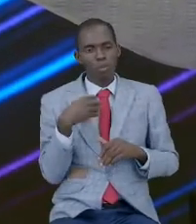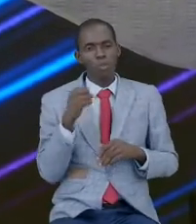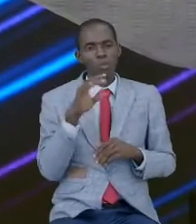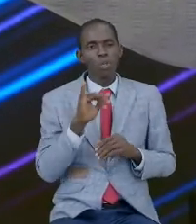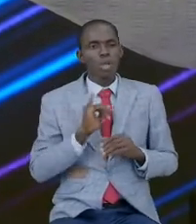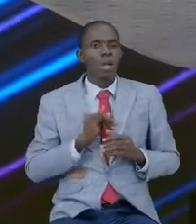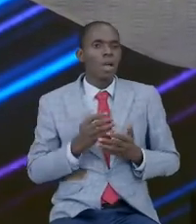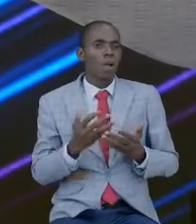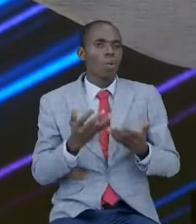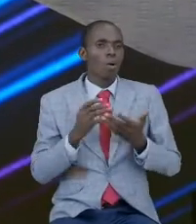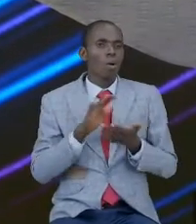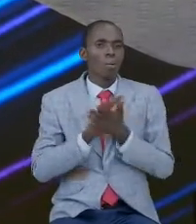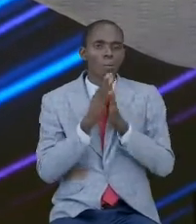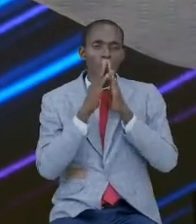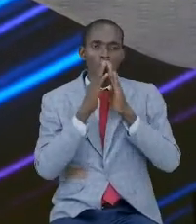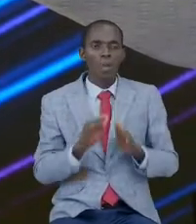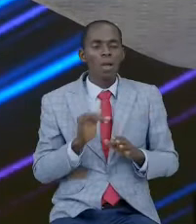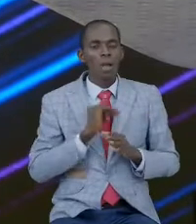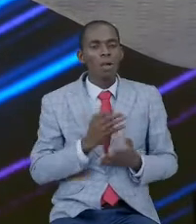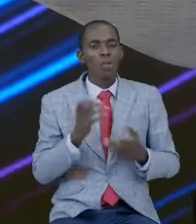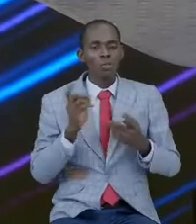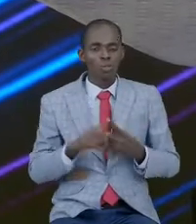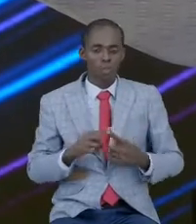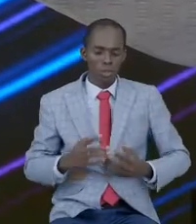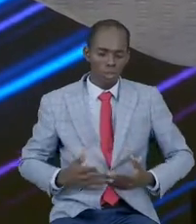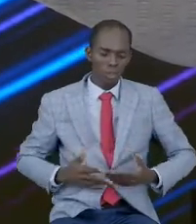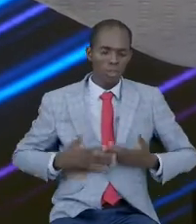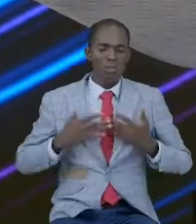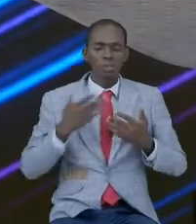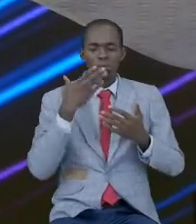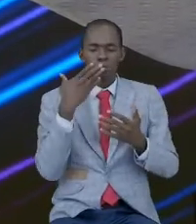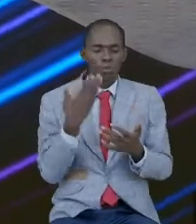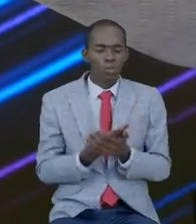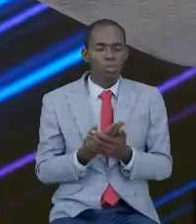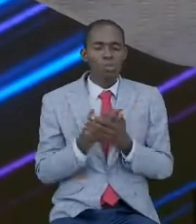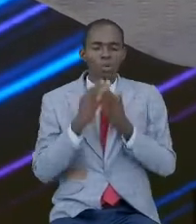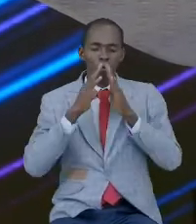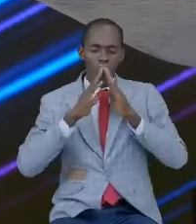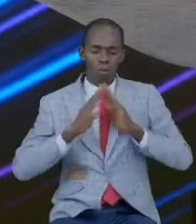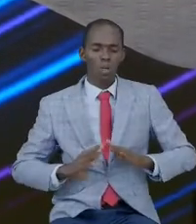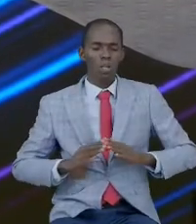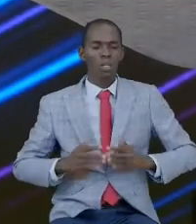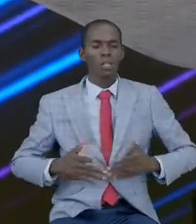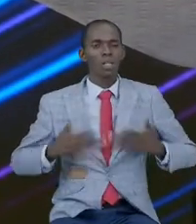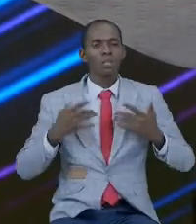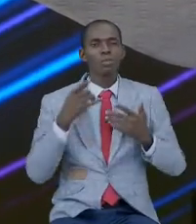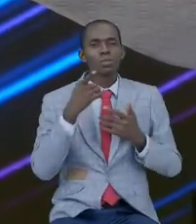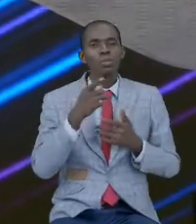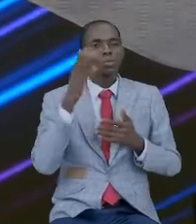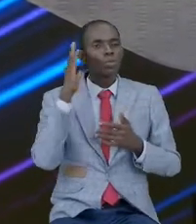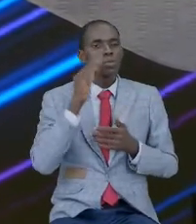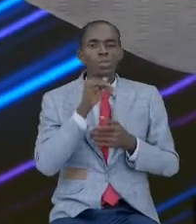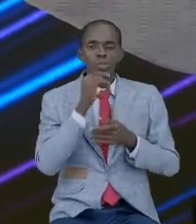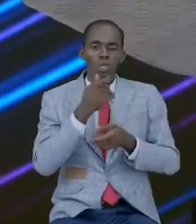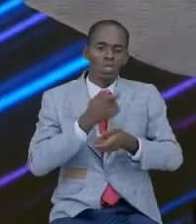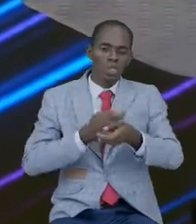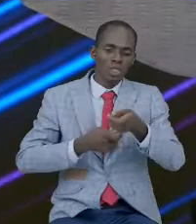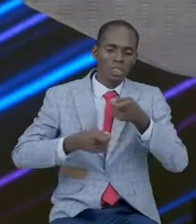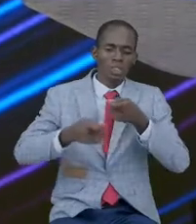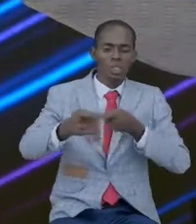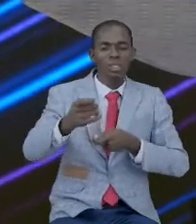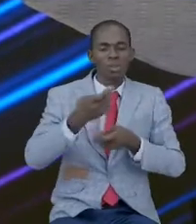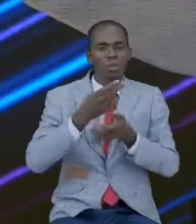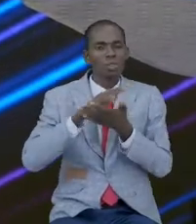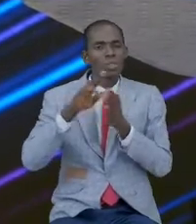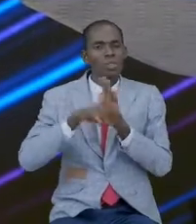I want to, live a serene life, a peaceful life. You're not going to trade holiness with peace or peace